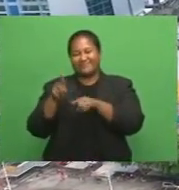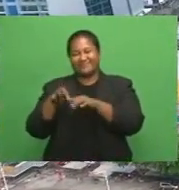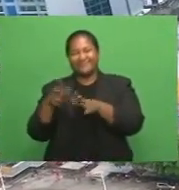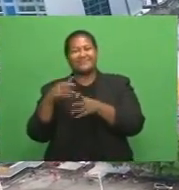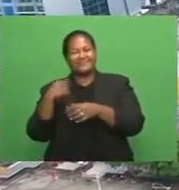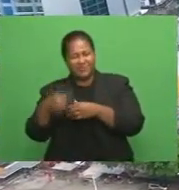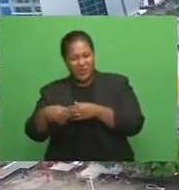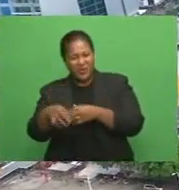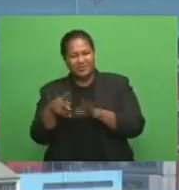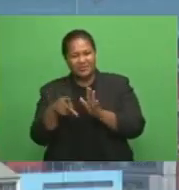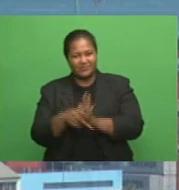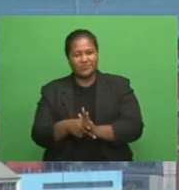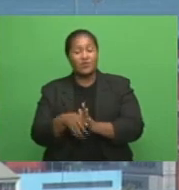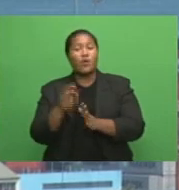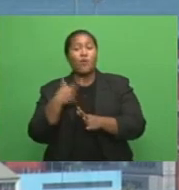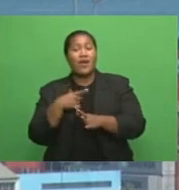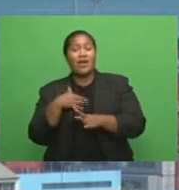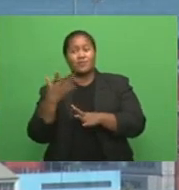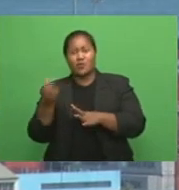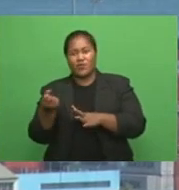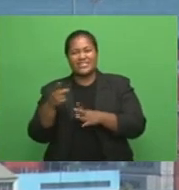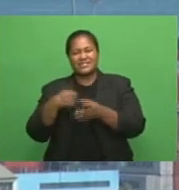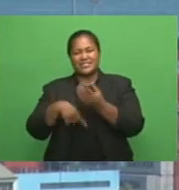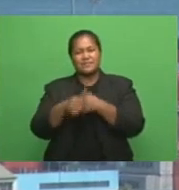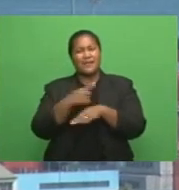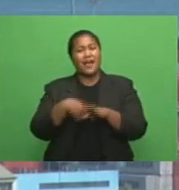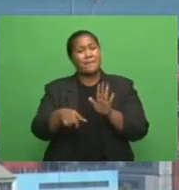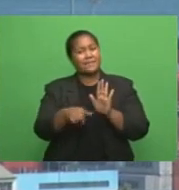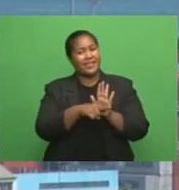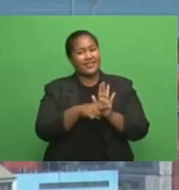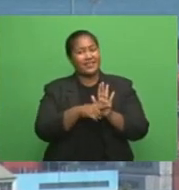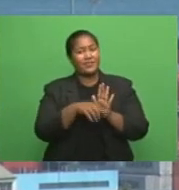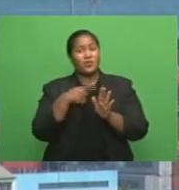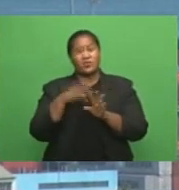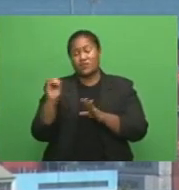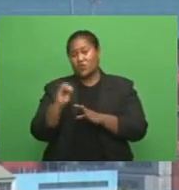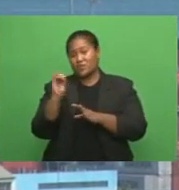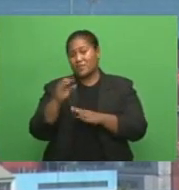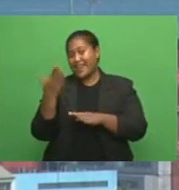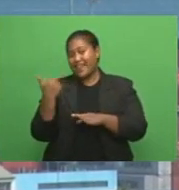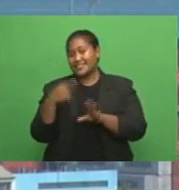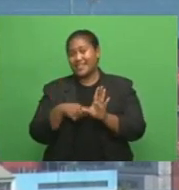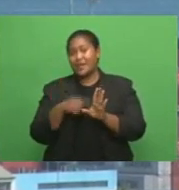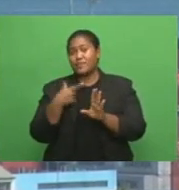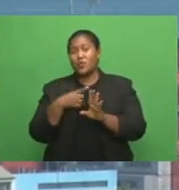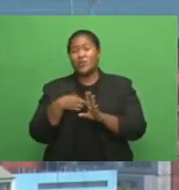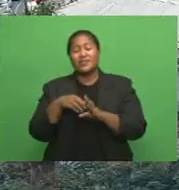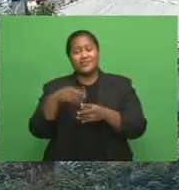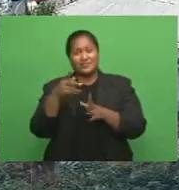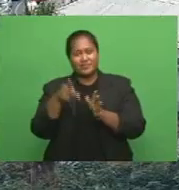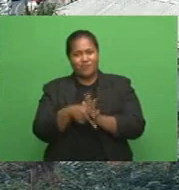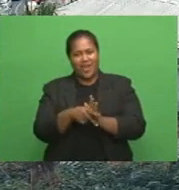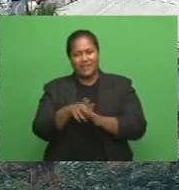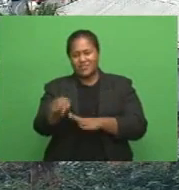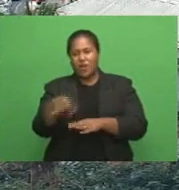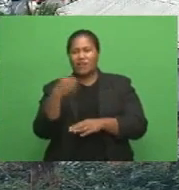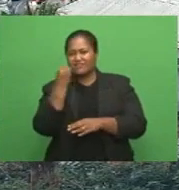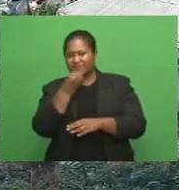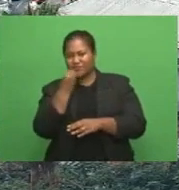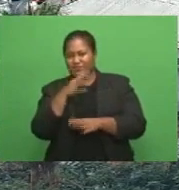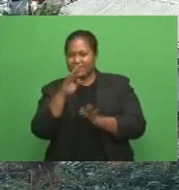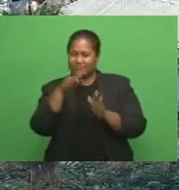and the inflation rate has been negative since October last year as prices of food, yangona and fuel have fallen over the